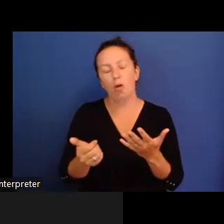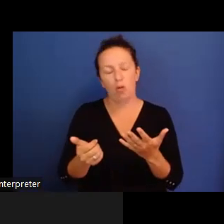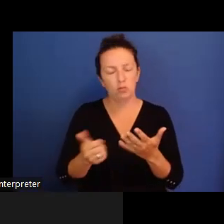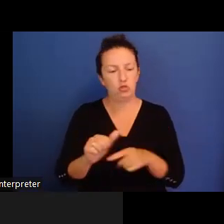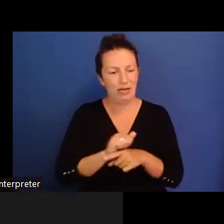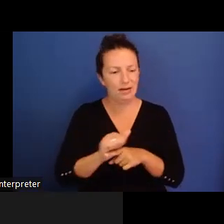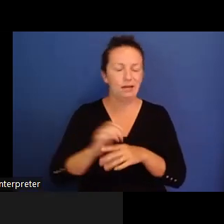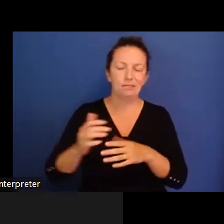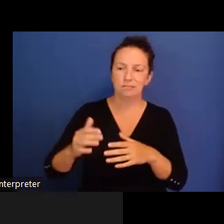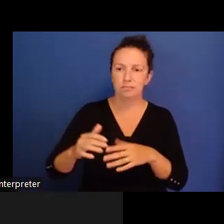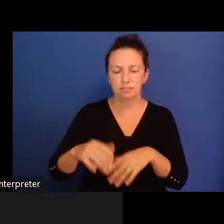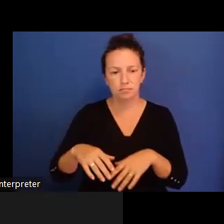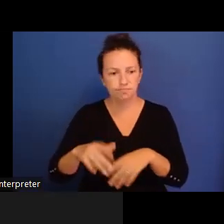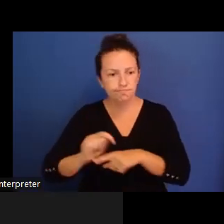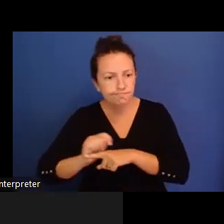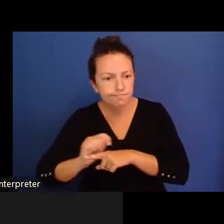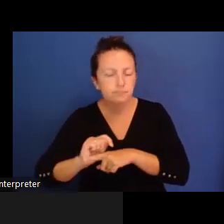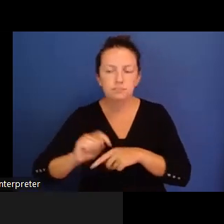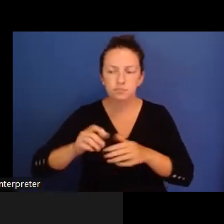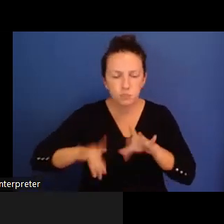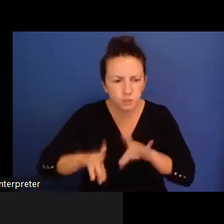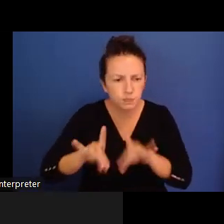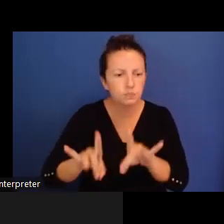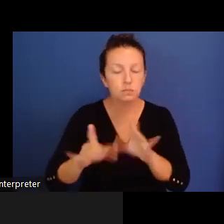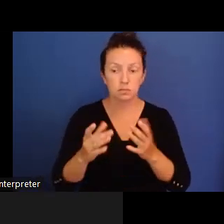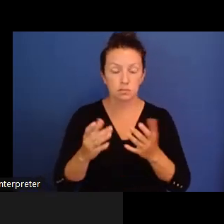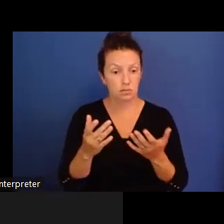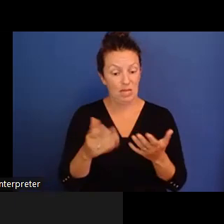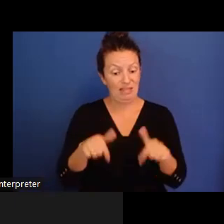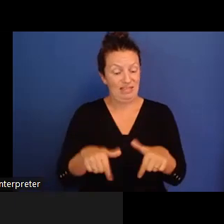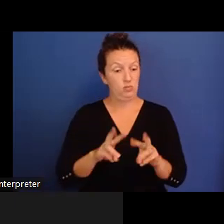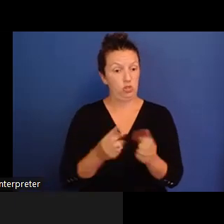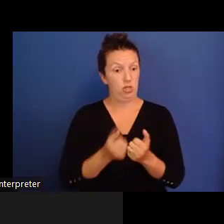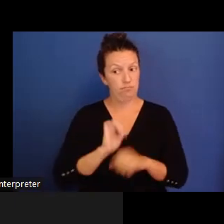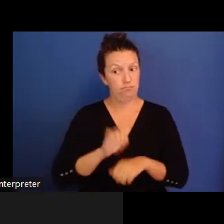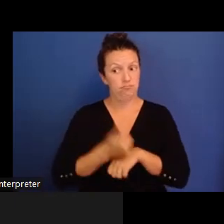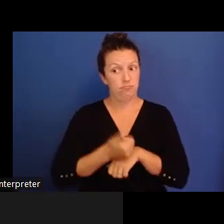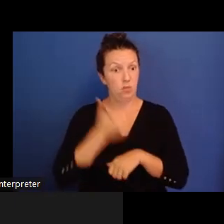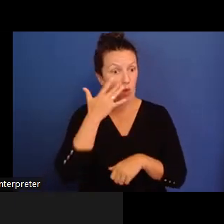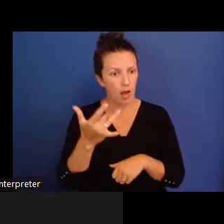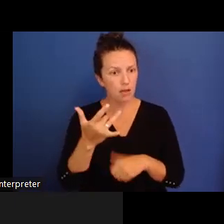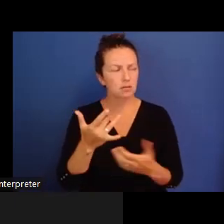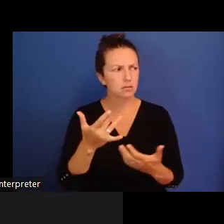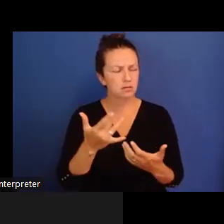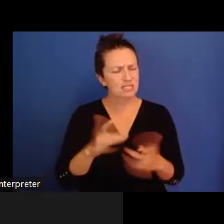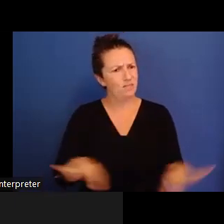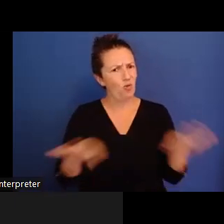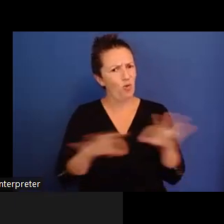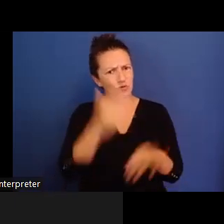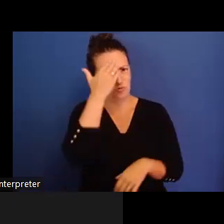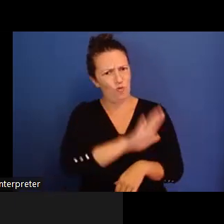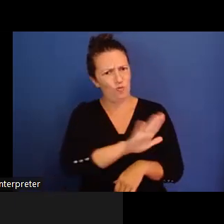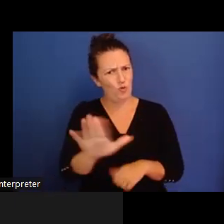this workshop because knowing your skills makes a significant difference to help you to build your resume and